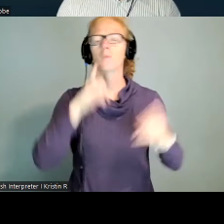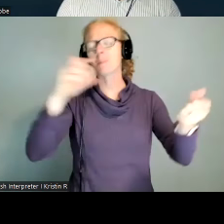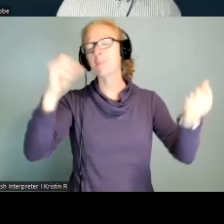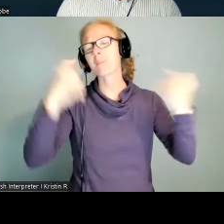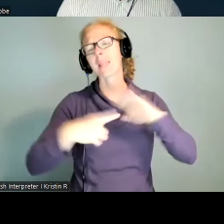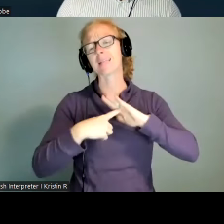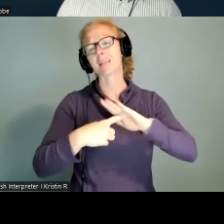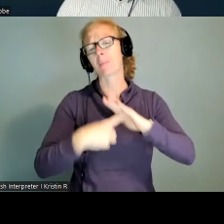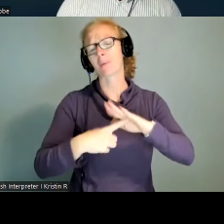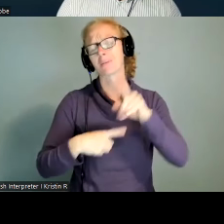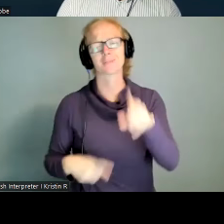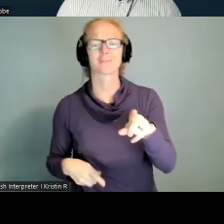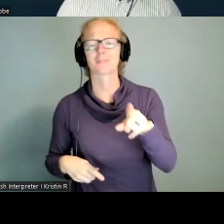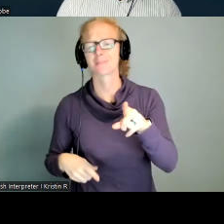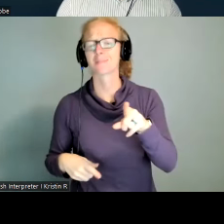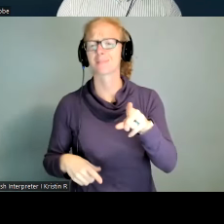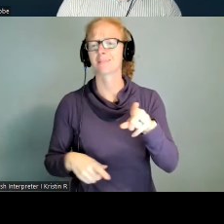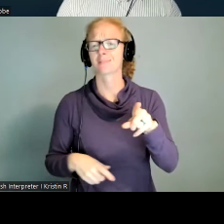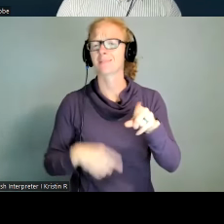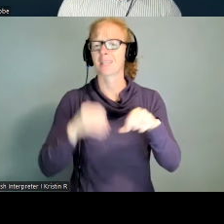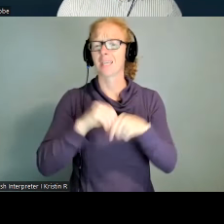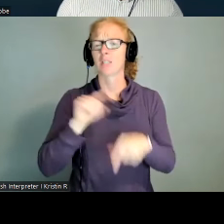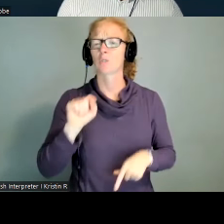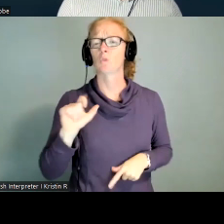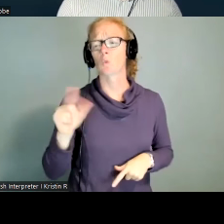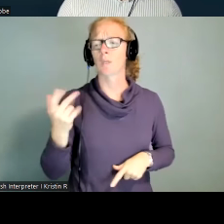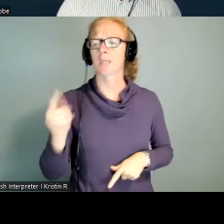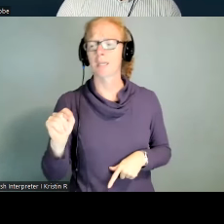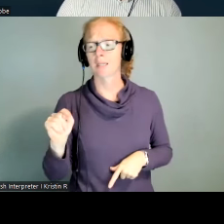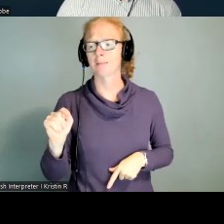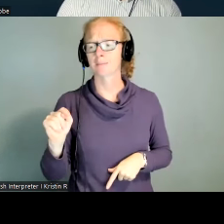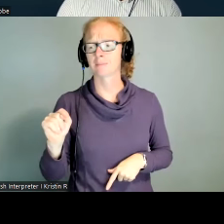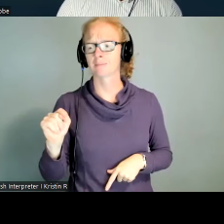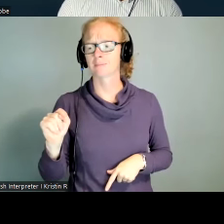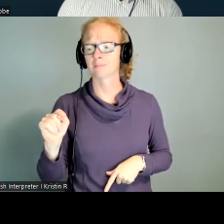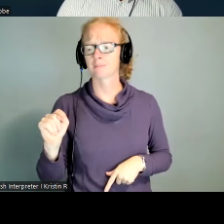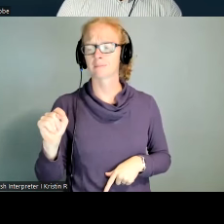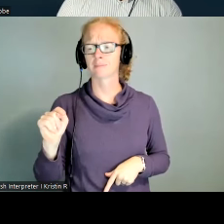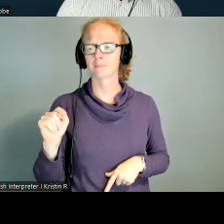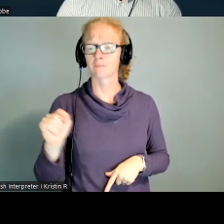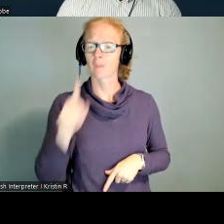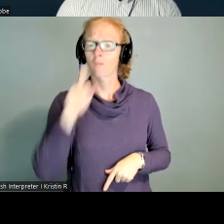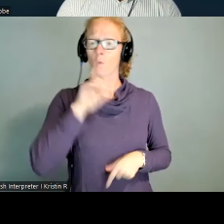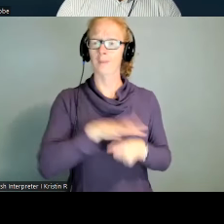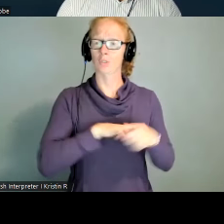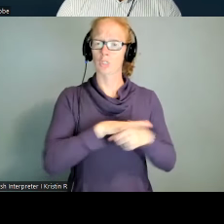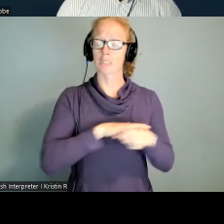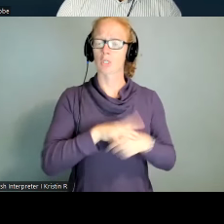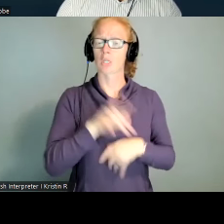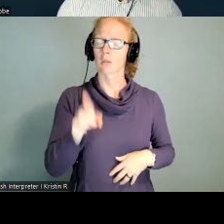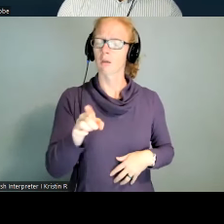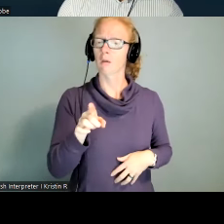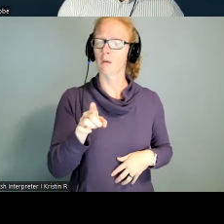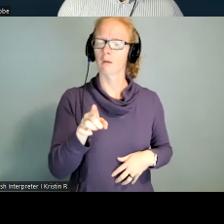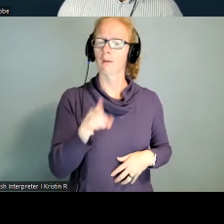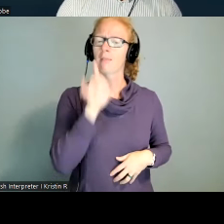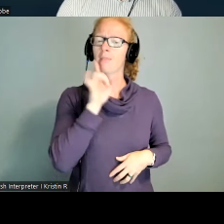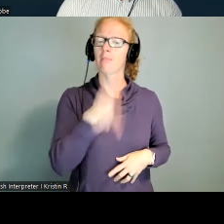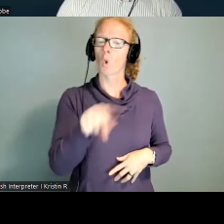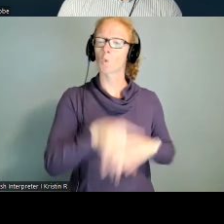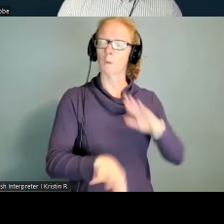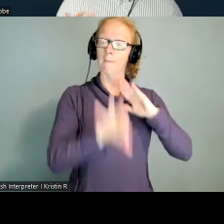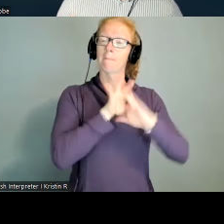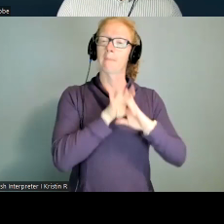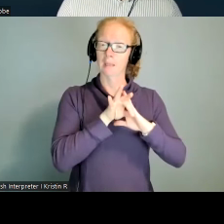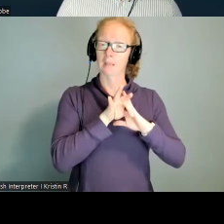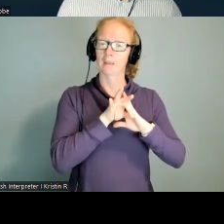examples in the toolkit that respond to challenges that you may face in your jurisdiction, because like I said, these sites were selected and